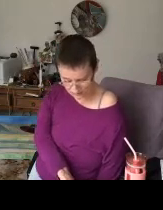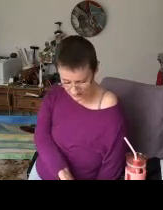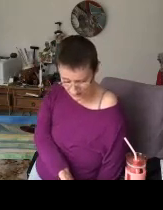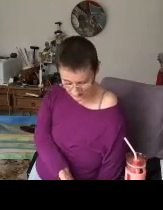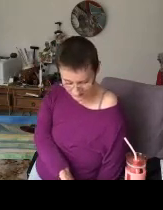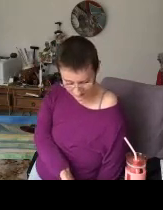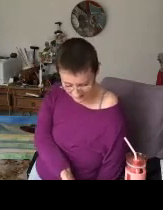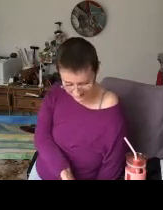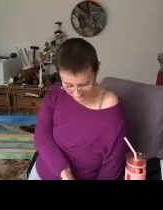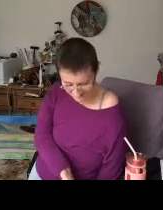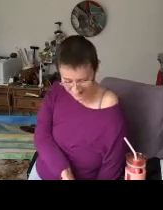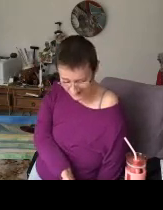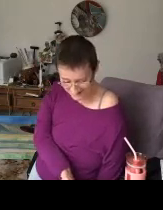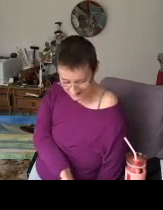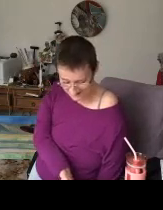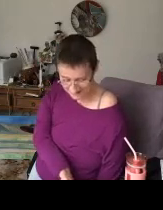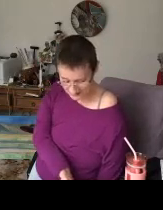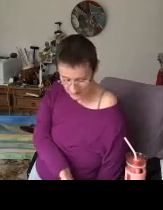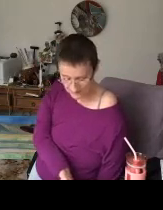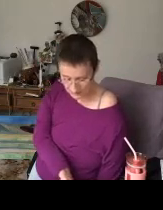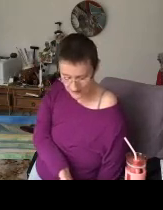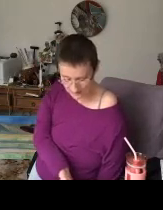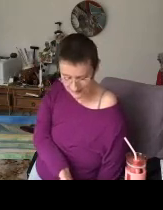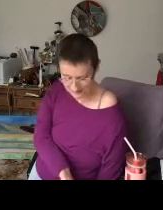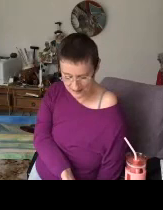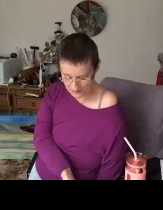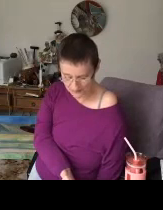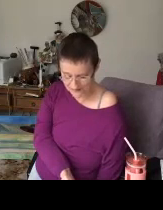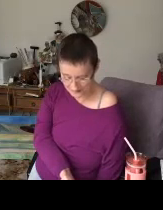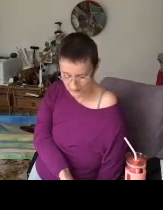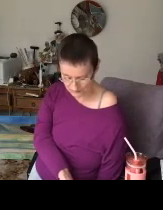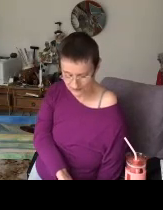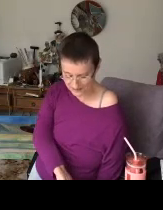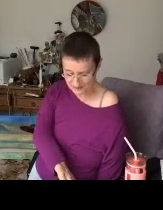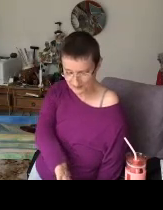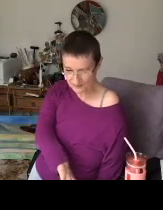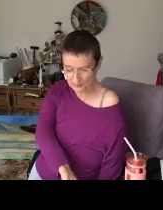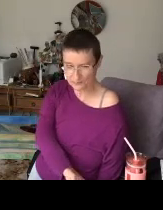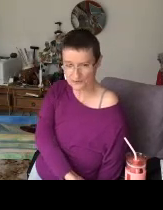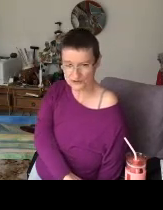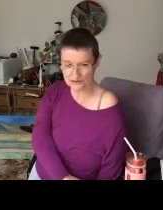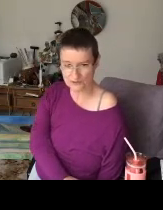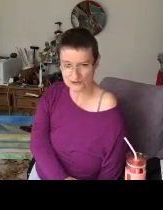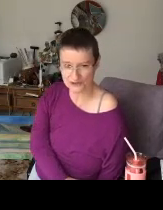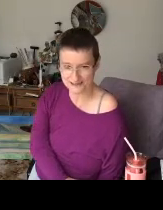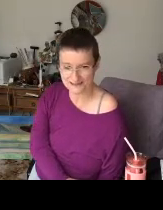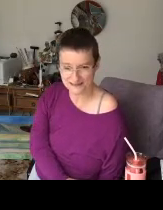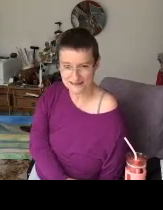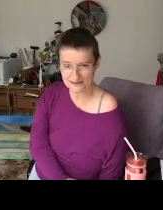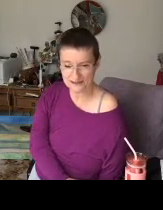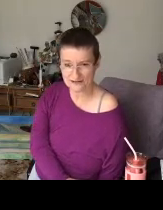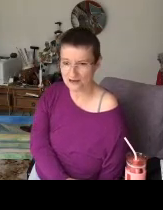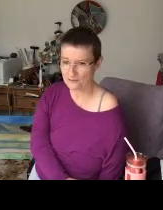What a strange thing to say. And so I thought, okay, I'm gonna really push